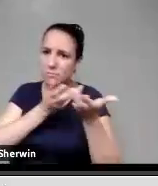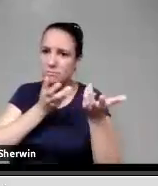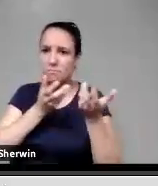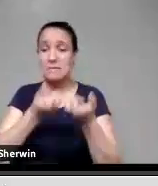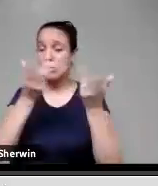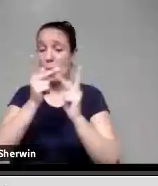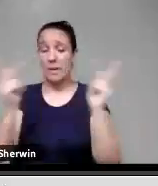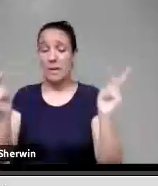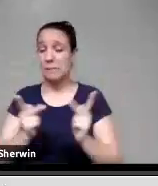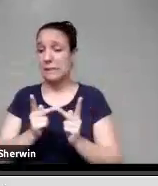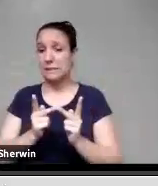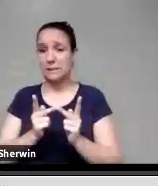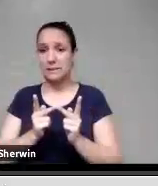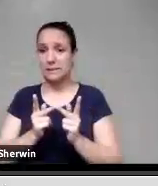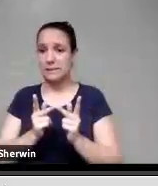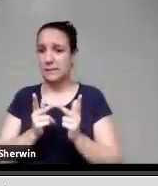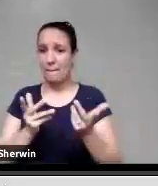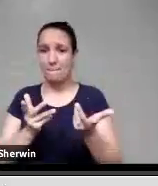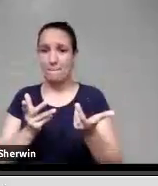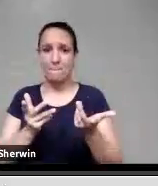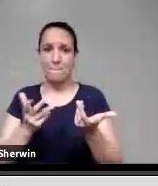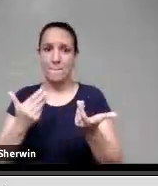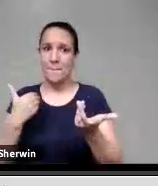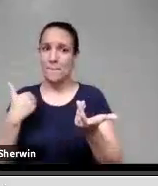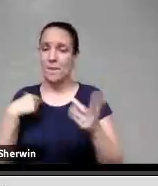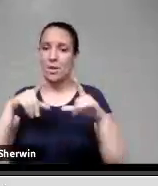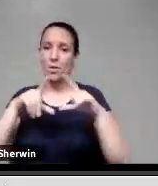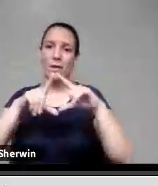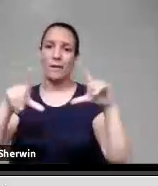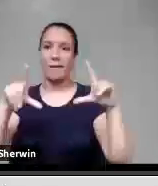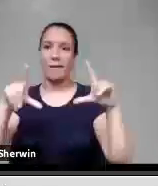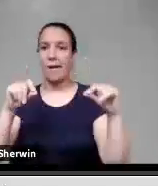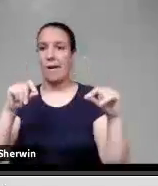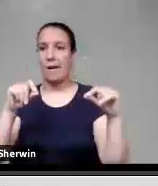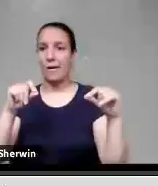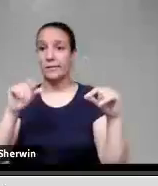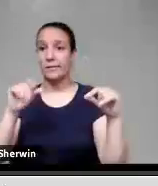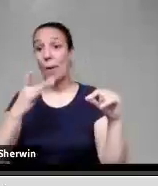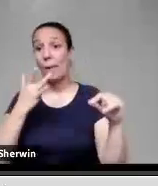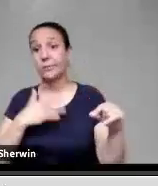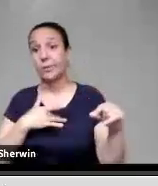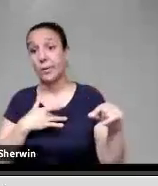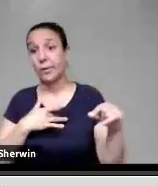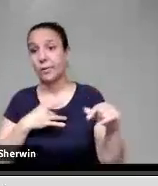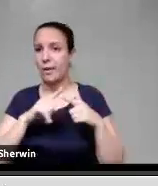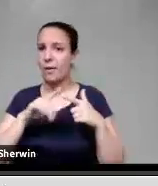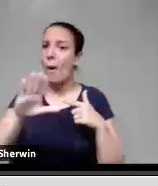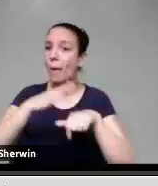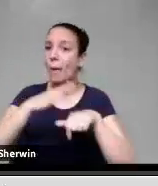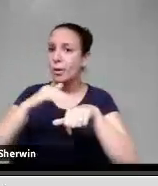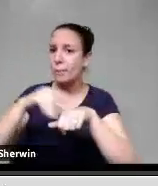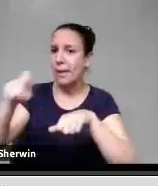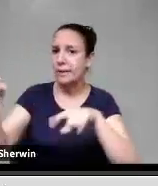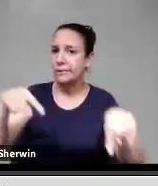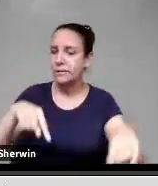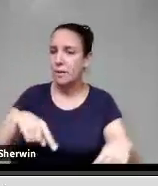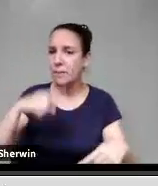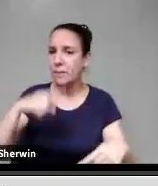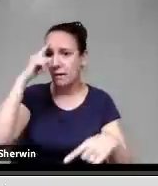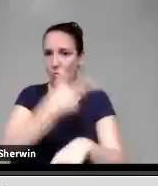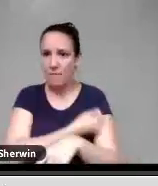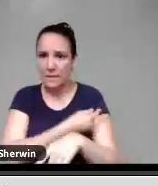today, we're all used to getting these cards about, oh, it's your birthday. Oh, it's time for your pet to come in for a vaccination. Oh,